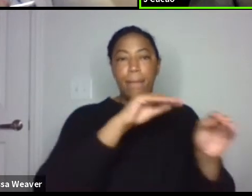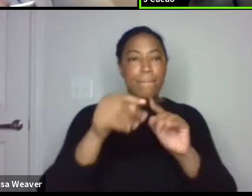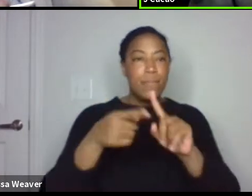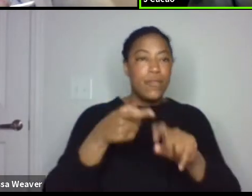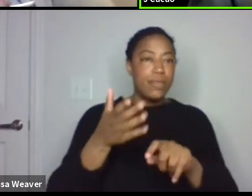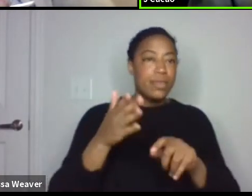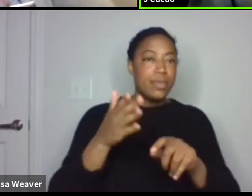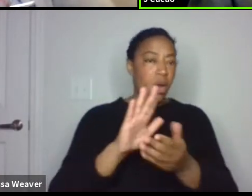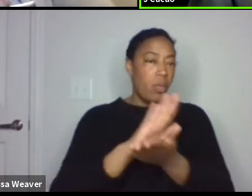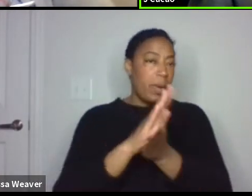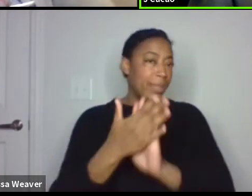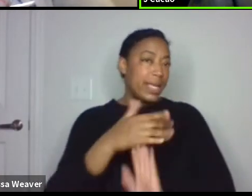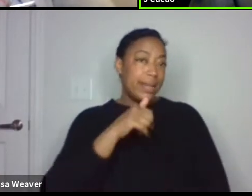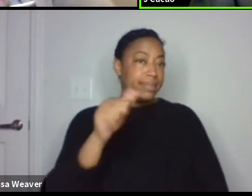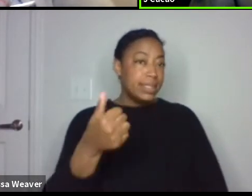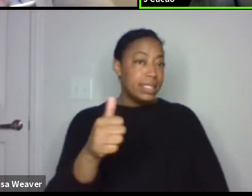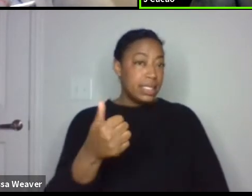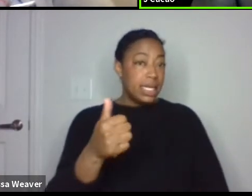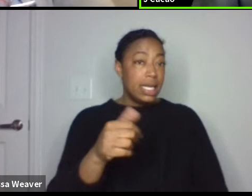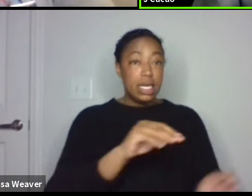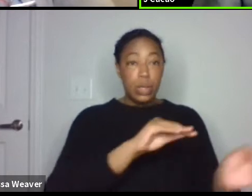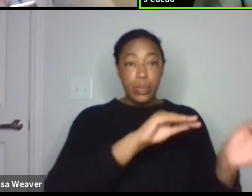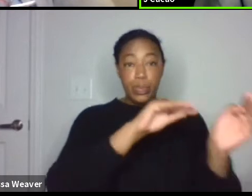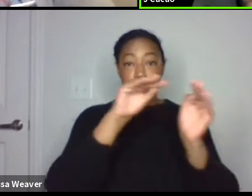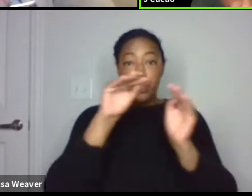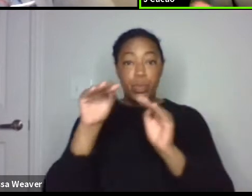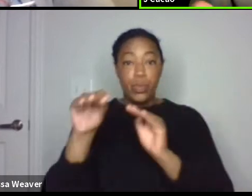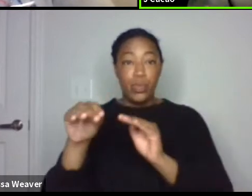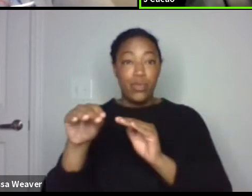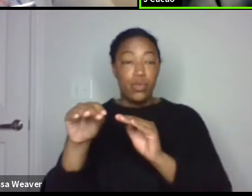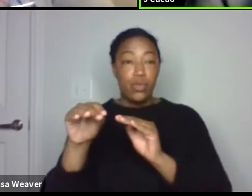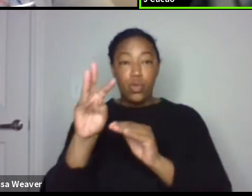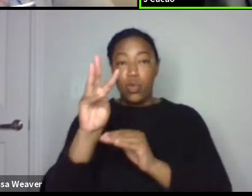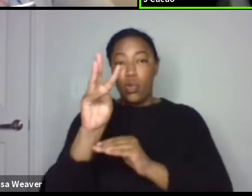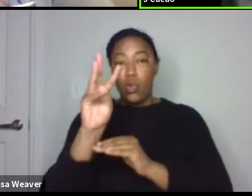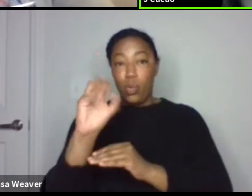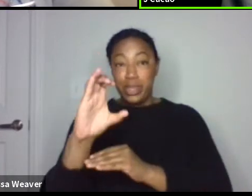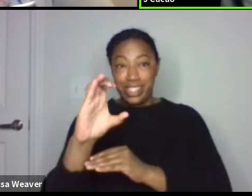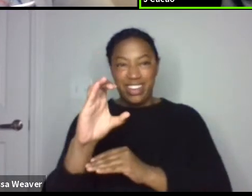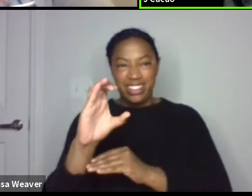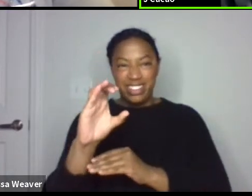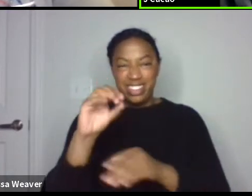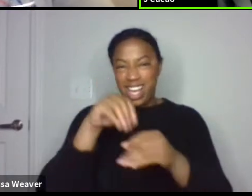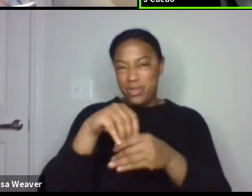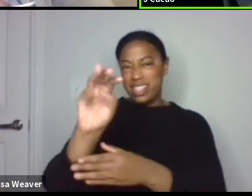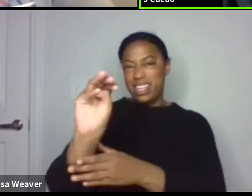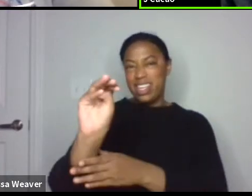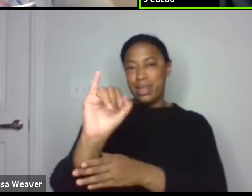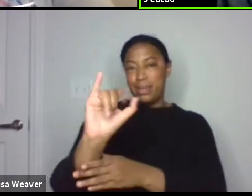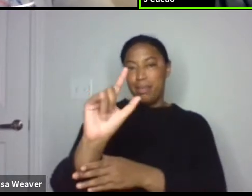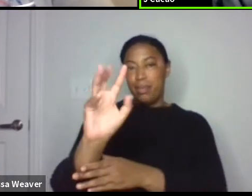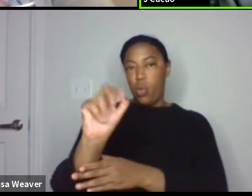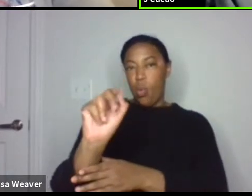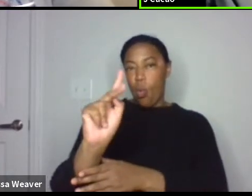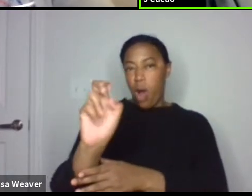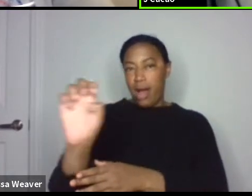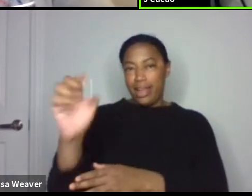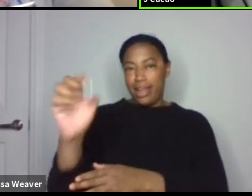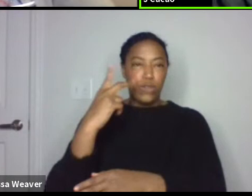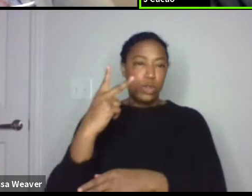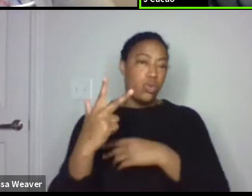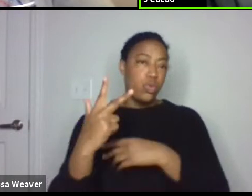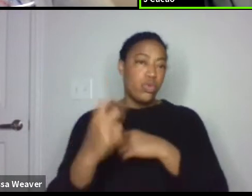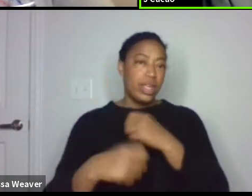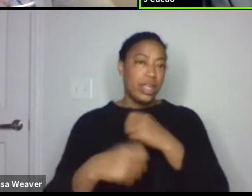like 10 though. You know what I'm saying? Moved from the jungles. And then I moved to Wisconsin. I was out there in Milwaukee for a good 2 or 3 years. And then we